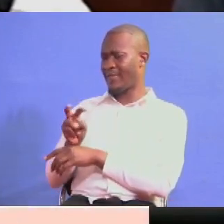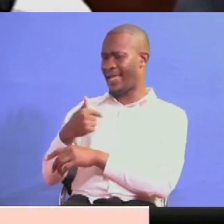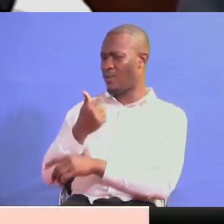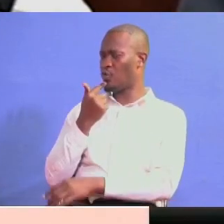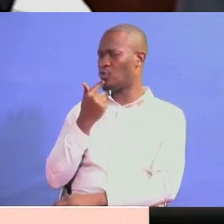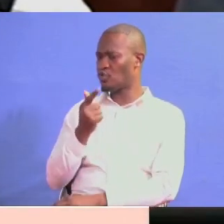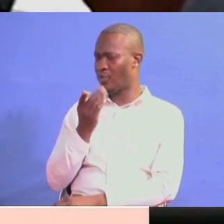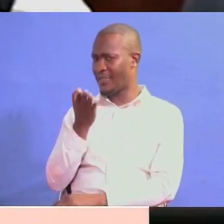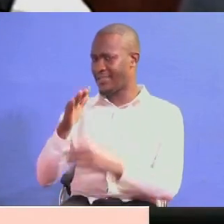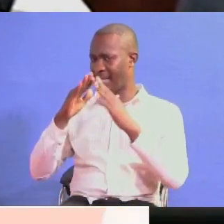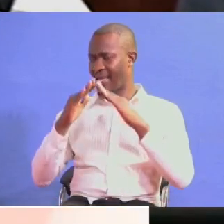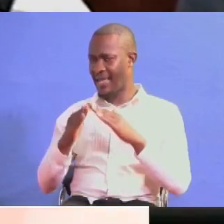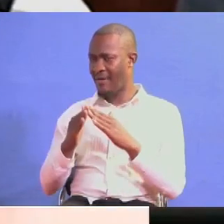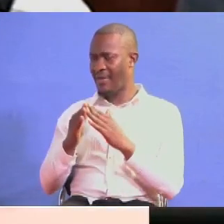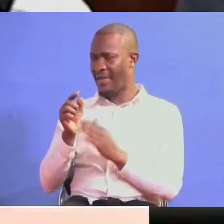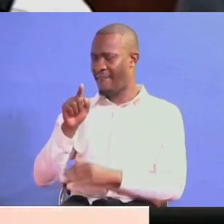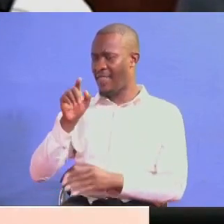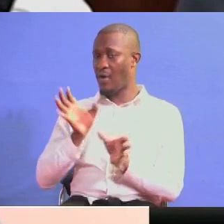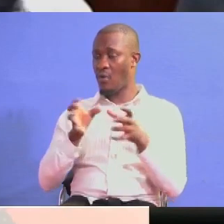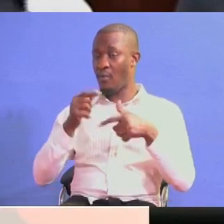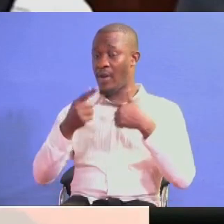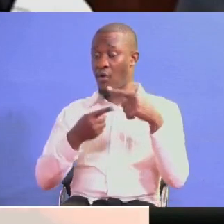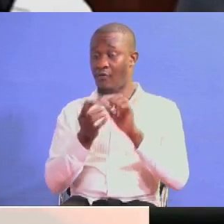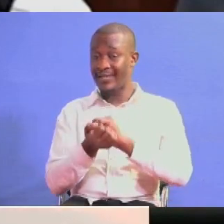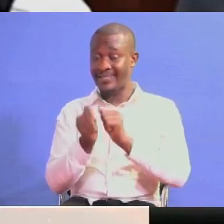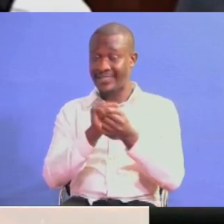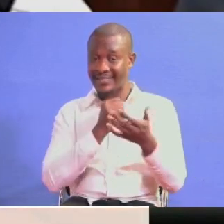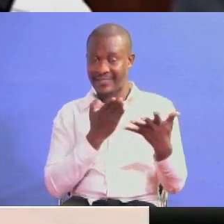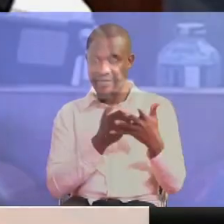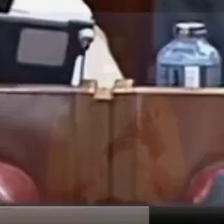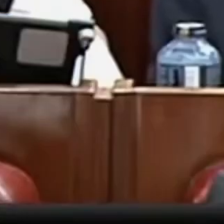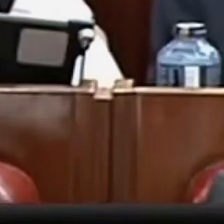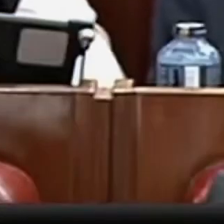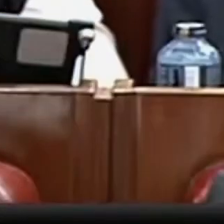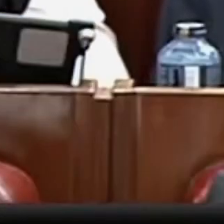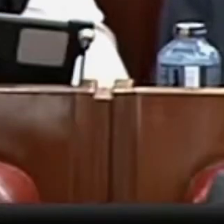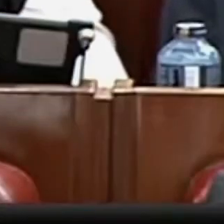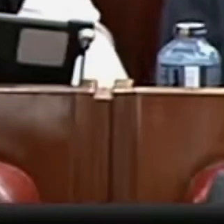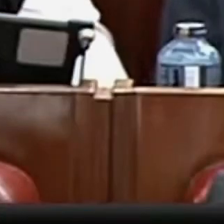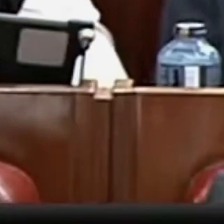told by this House, the committee went and turned itself into a Supreme Court of Parliament of Kenya.